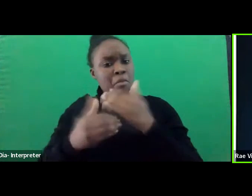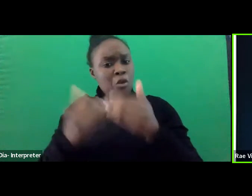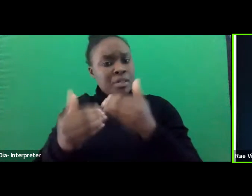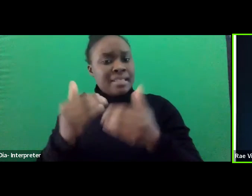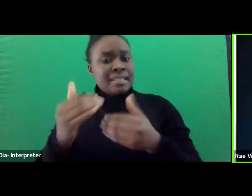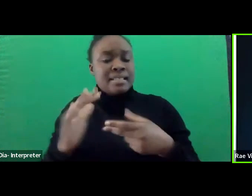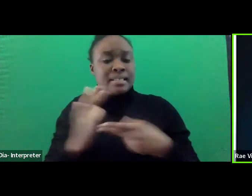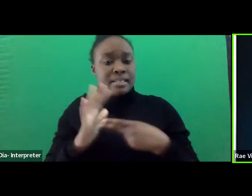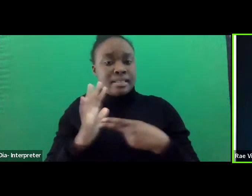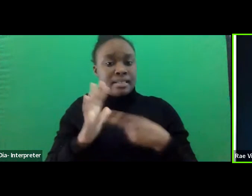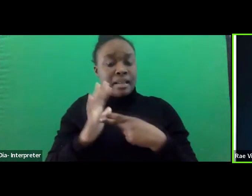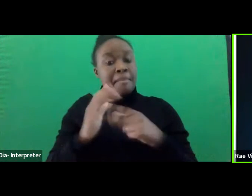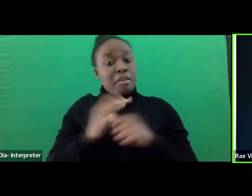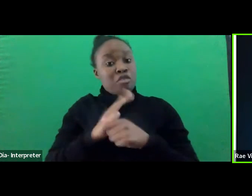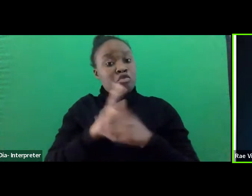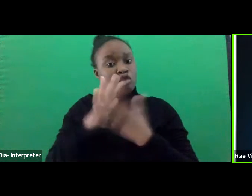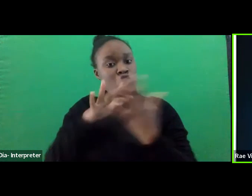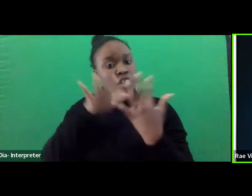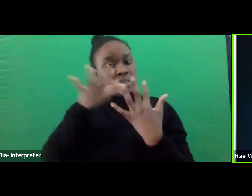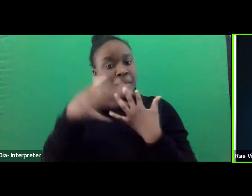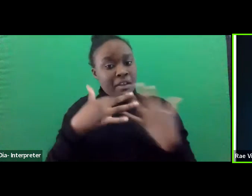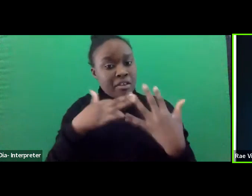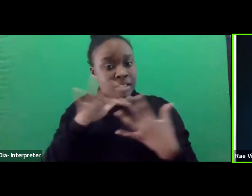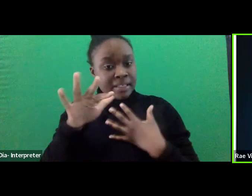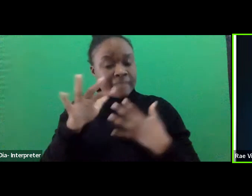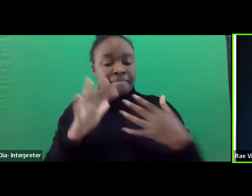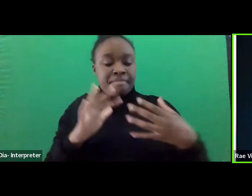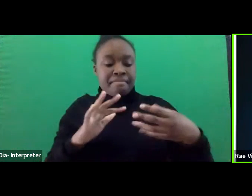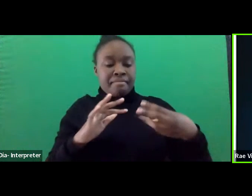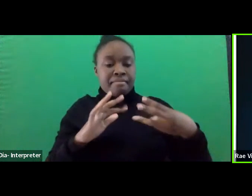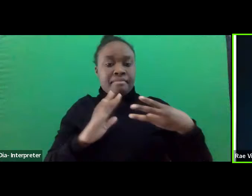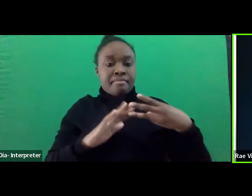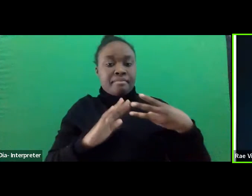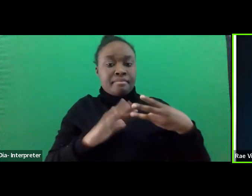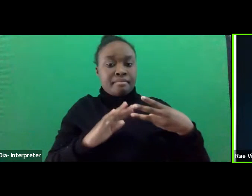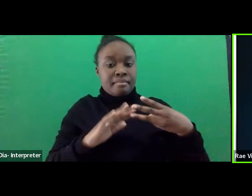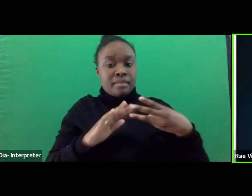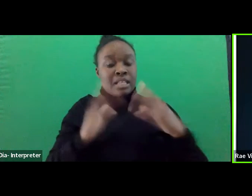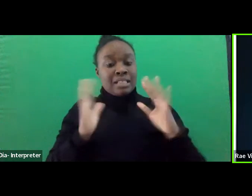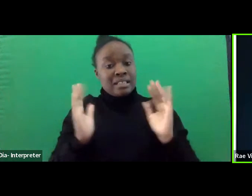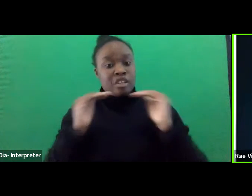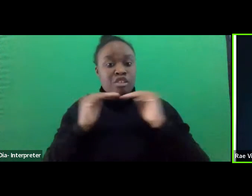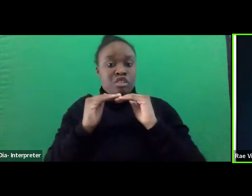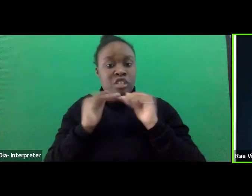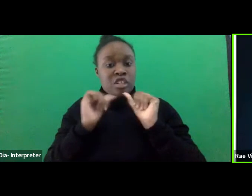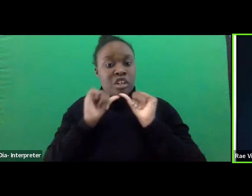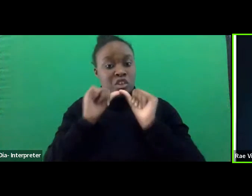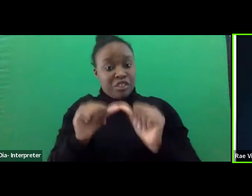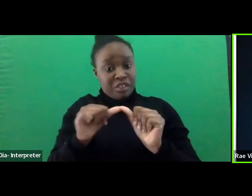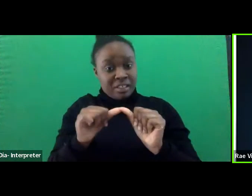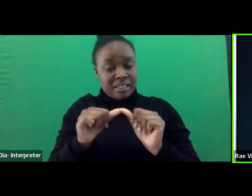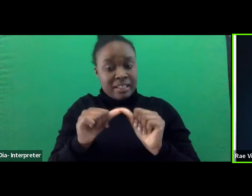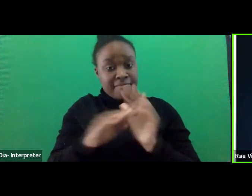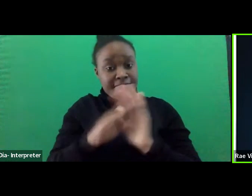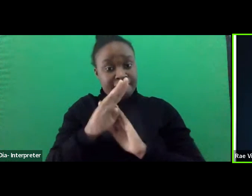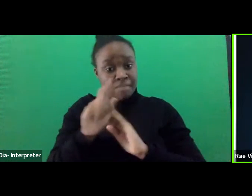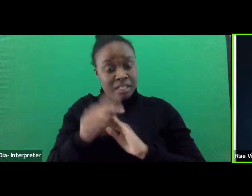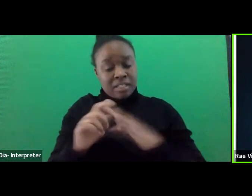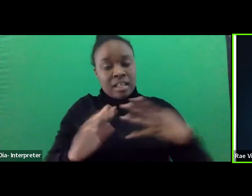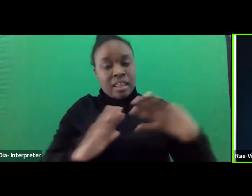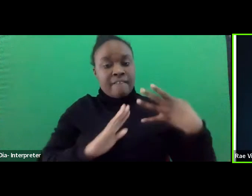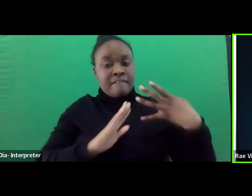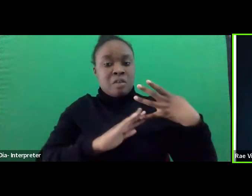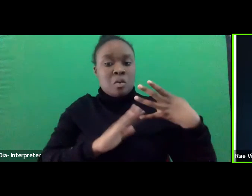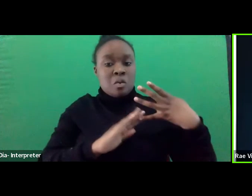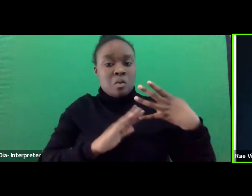improve transparency, 3, to provide improved standardization and consistency, and 4, to